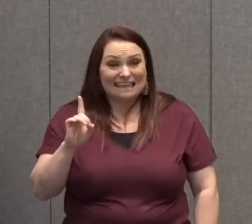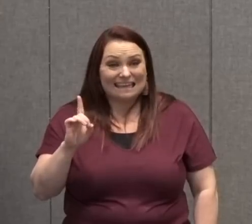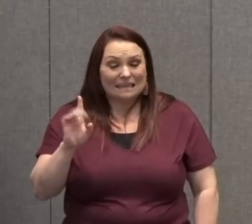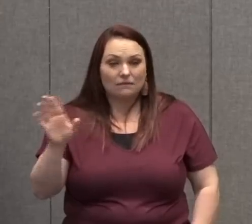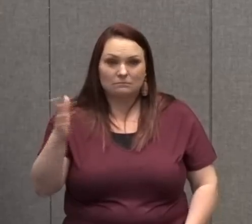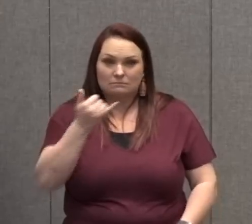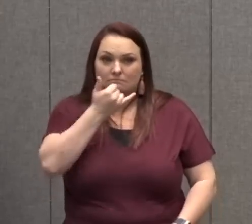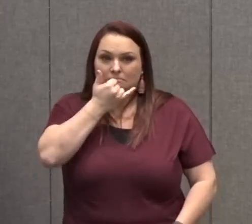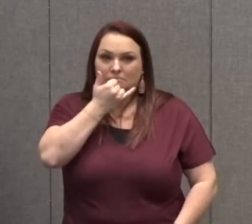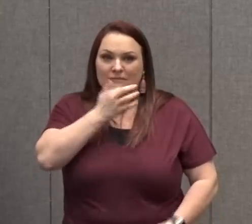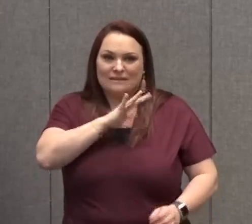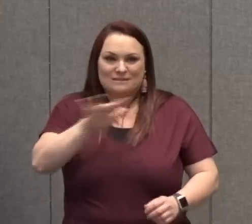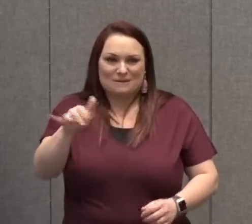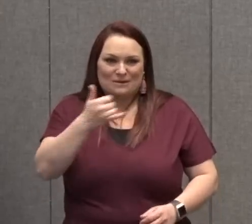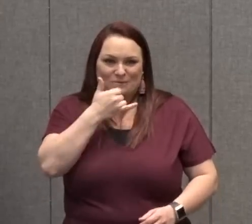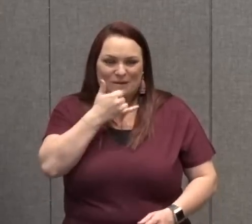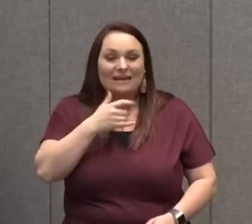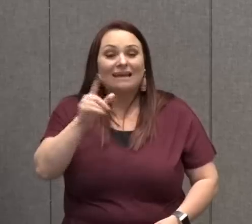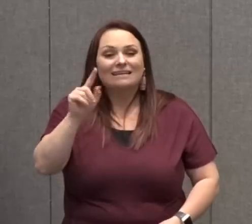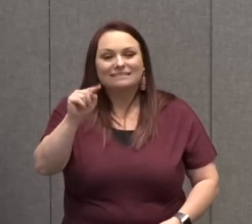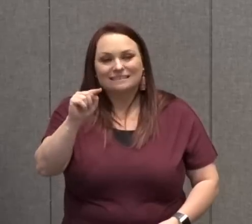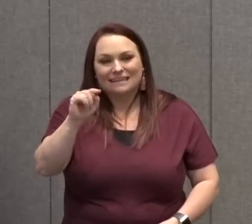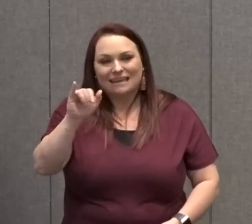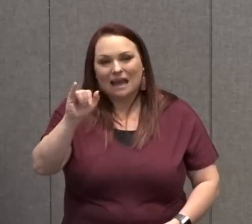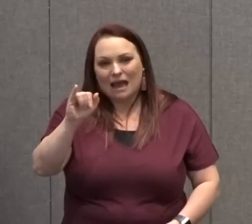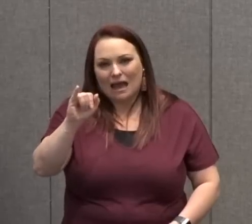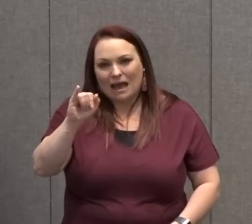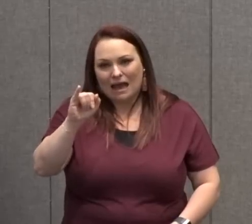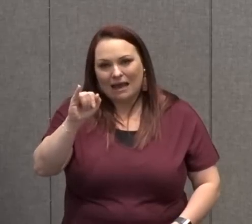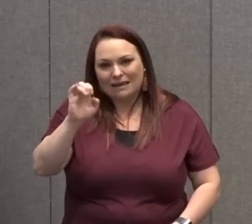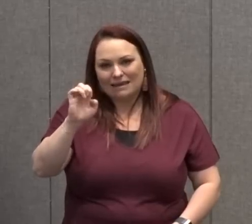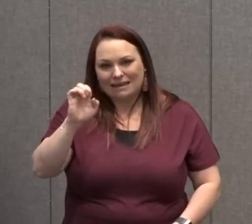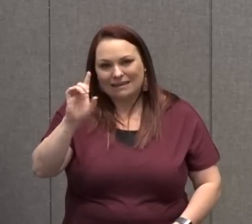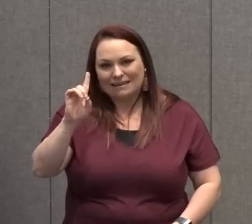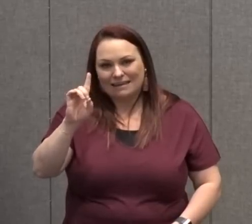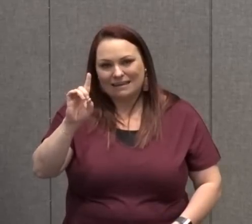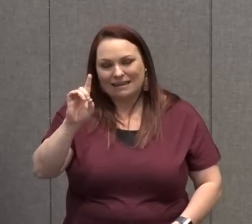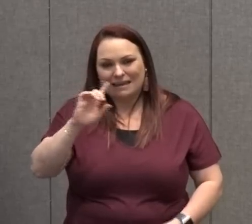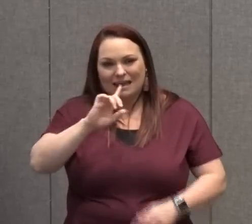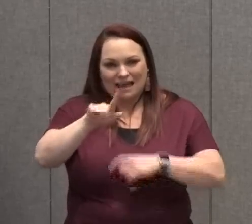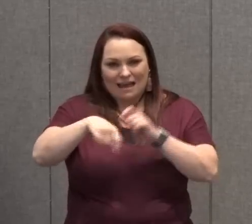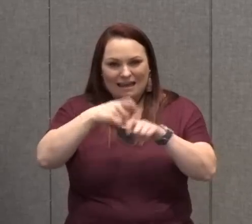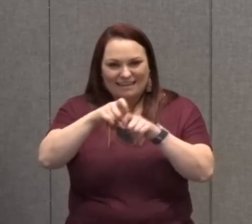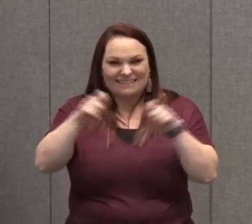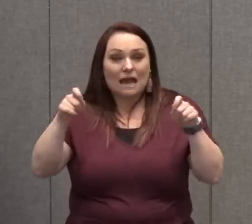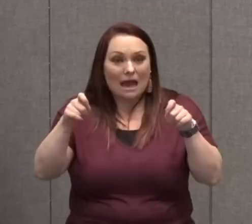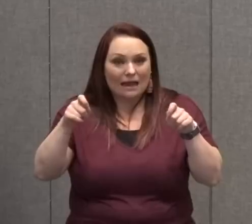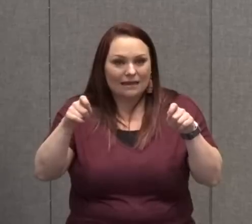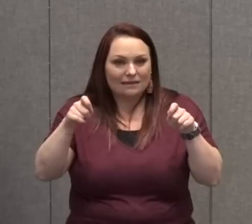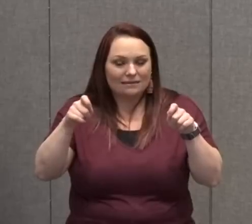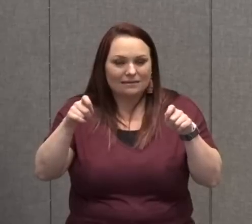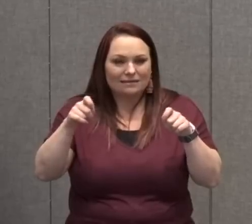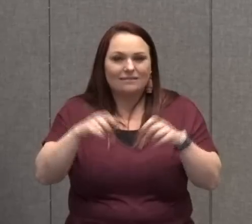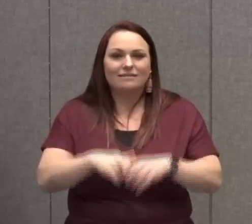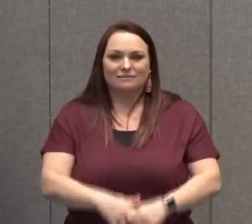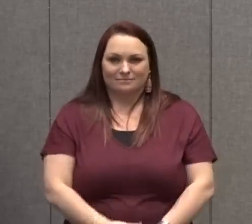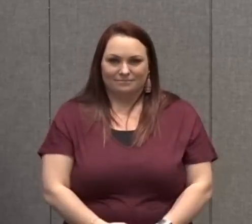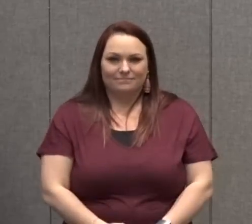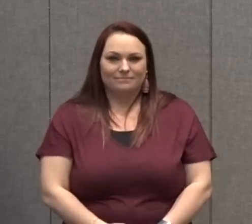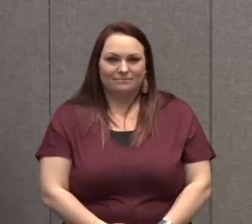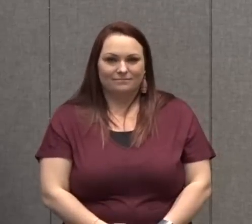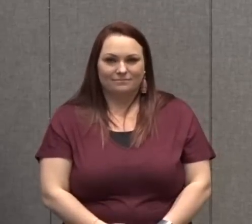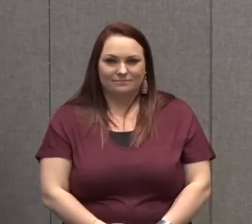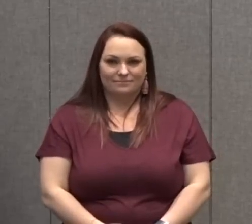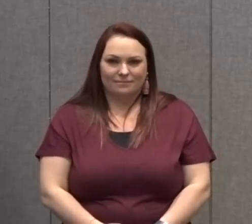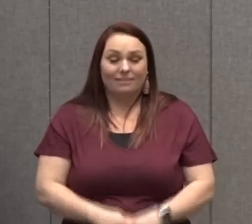that one's a tough one good job yes I tied my shoe what did you do I tied it tide